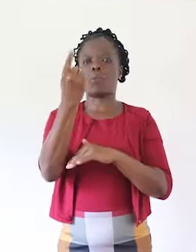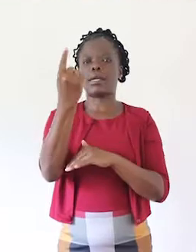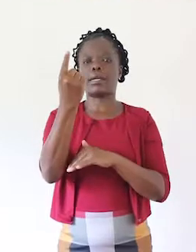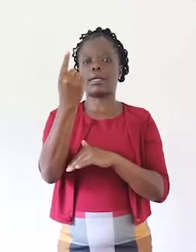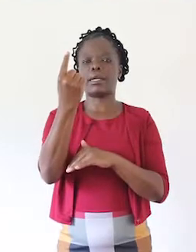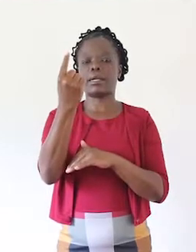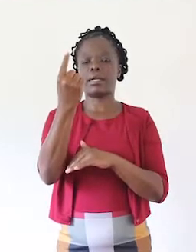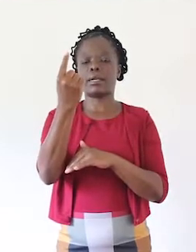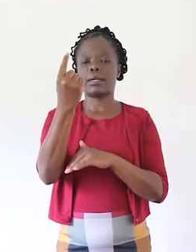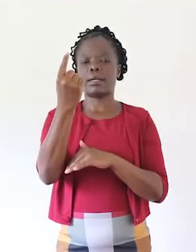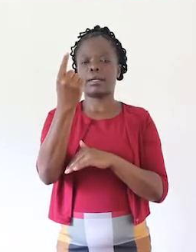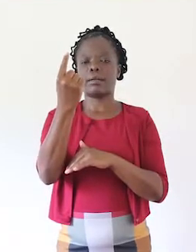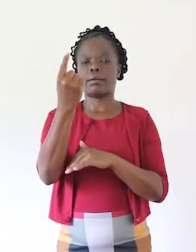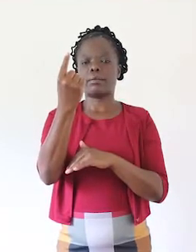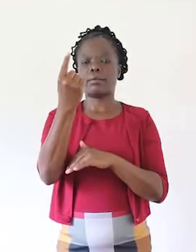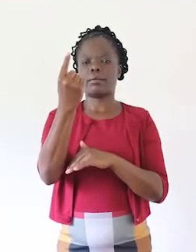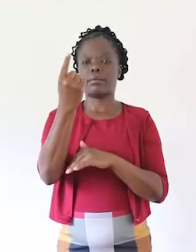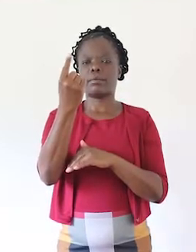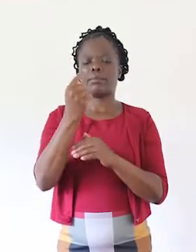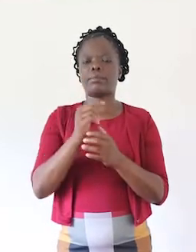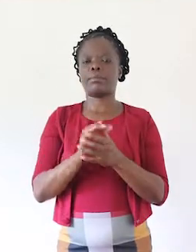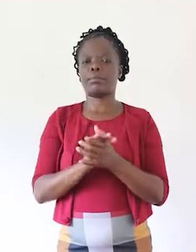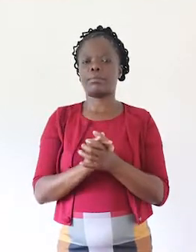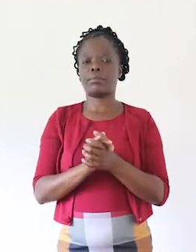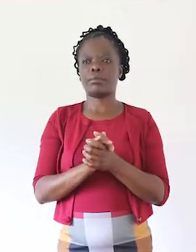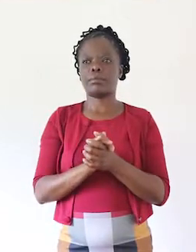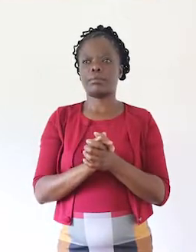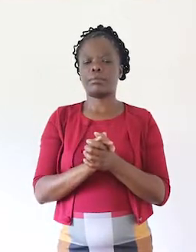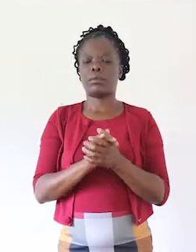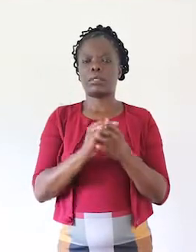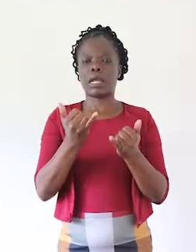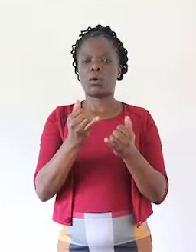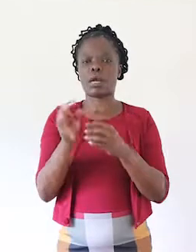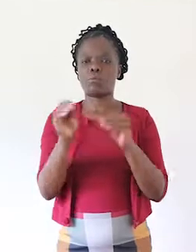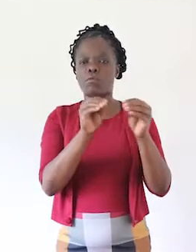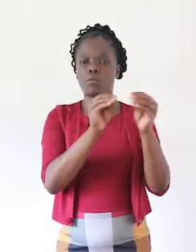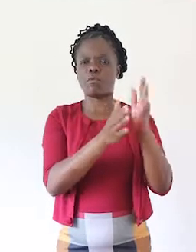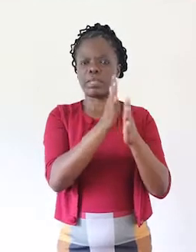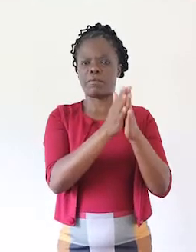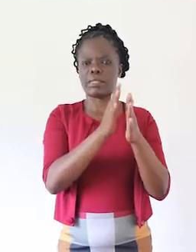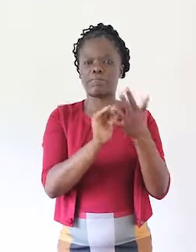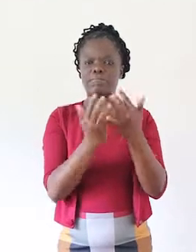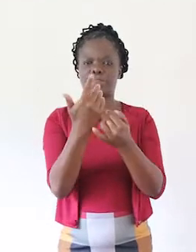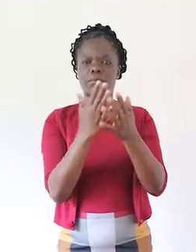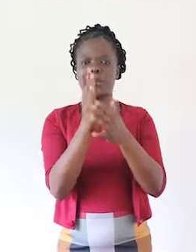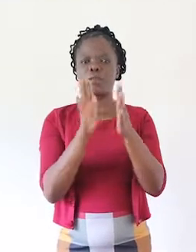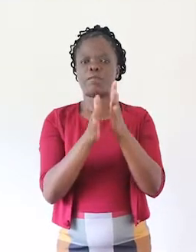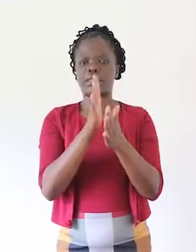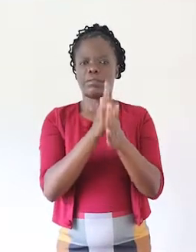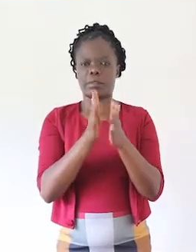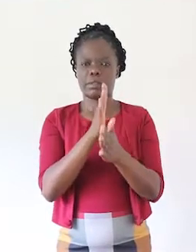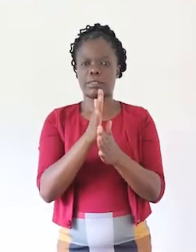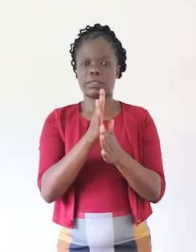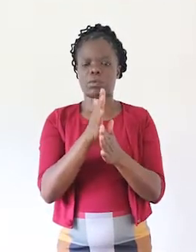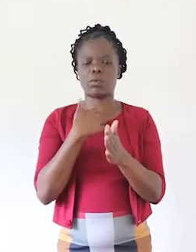good. Continue. Now you can move even fast. Just move fast now, we see. I want